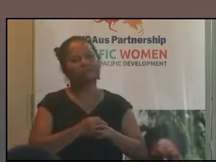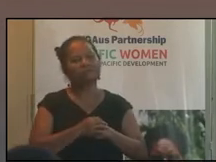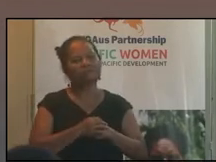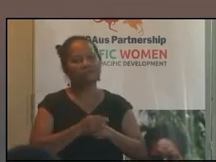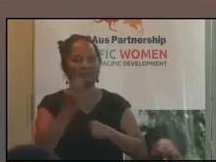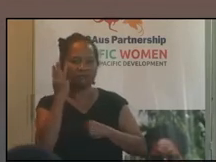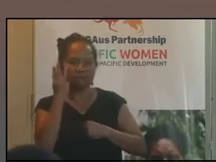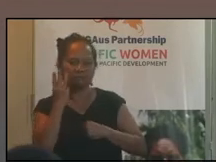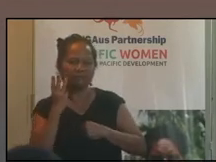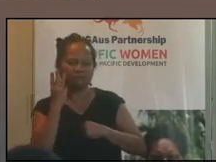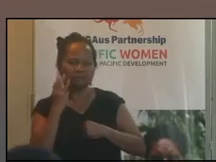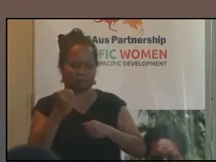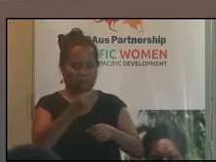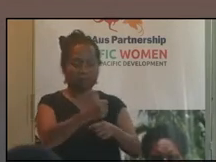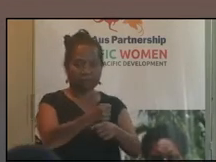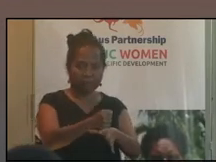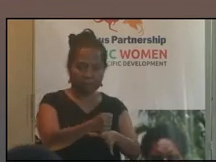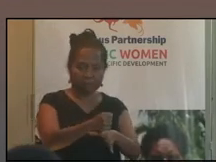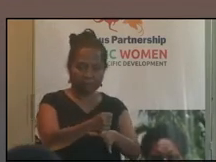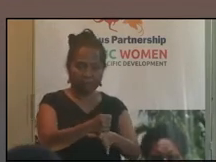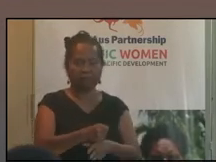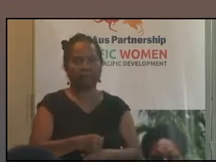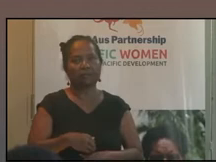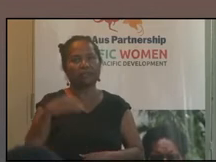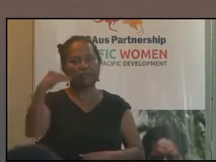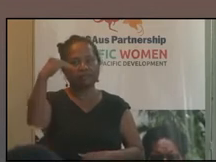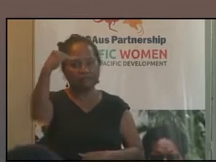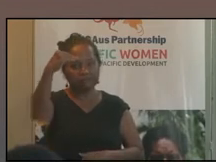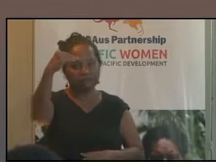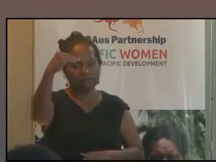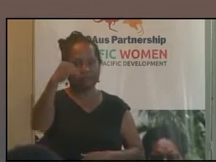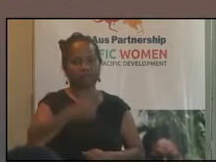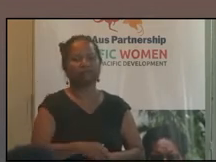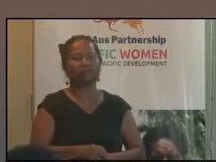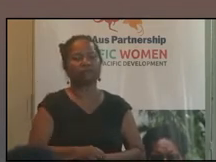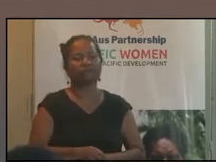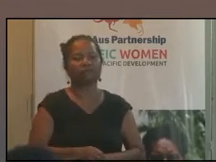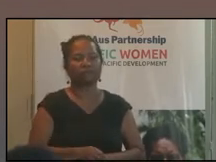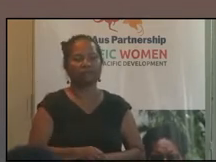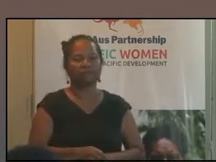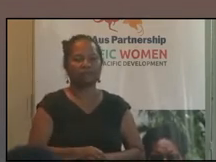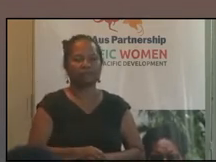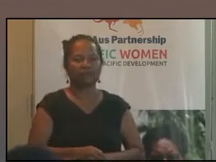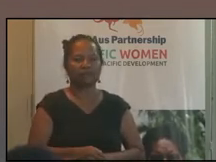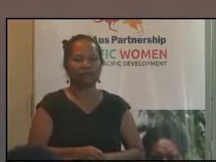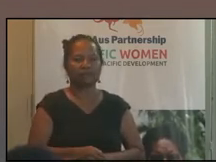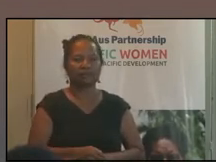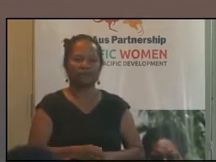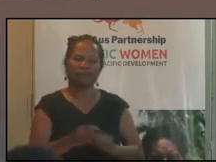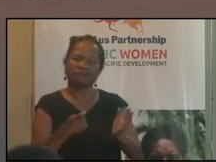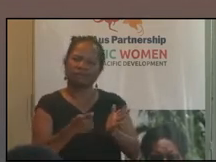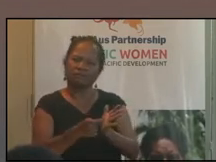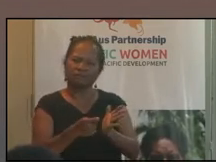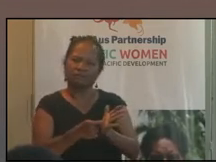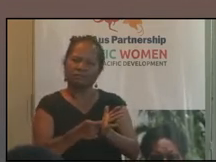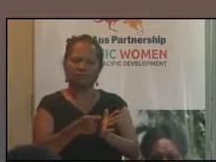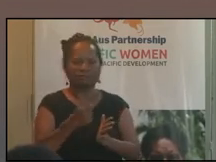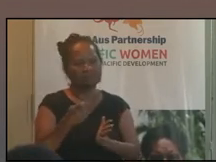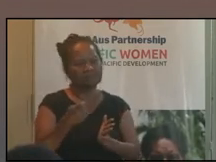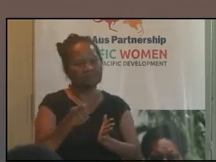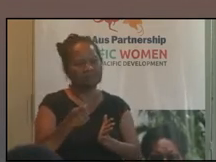of women getting into parliament, especially in the national level, and also the financial capacity